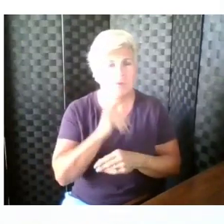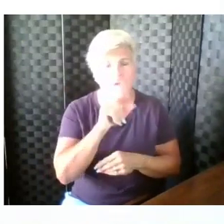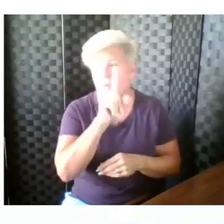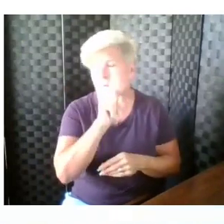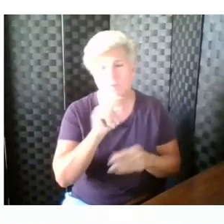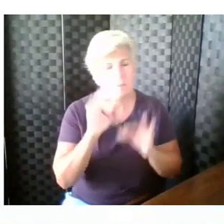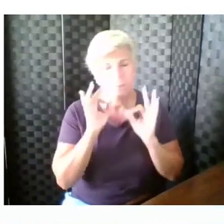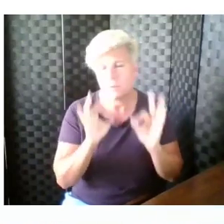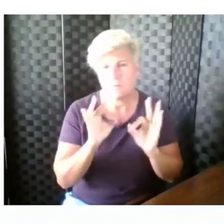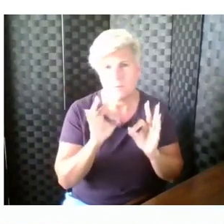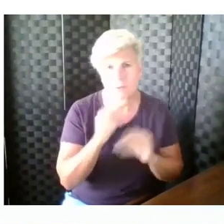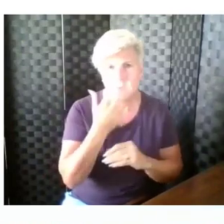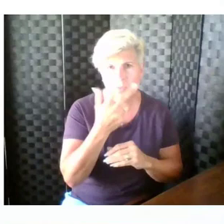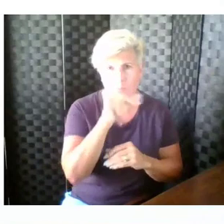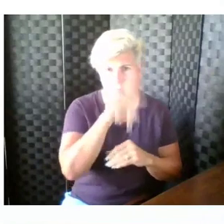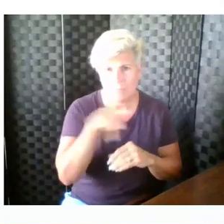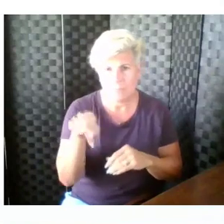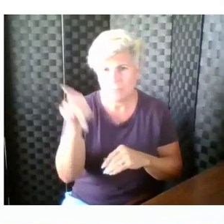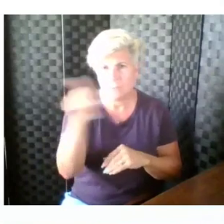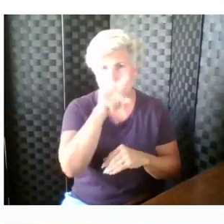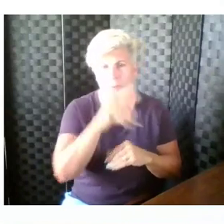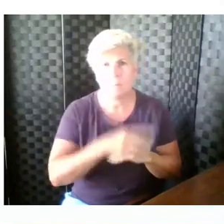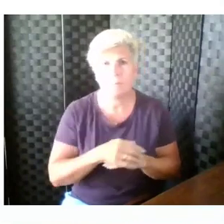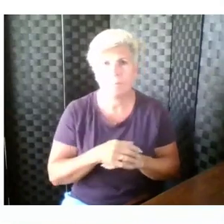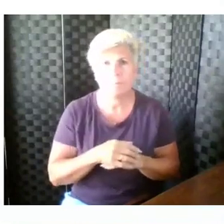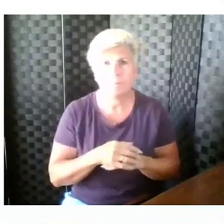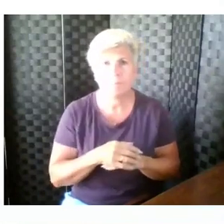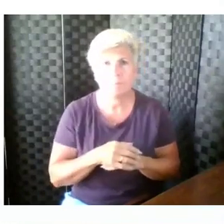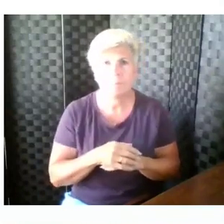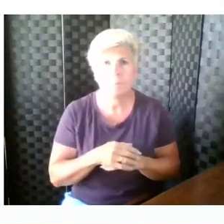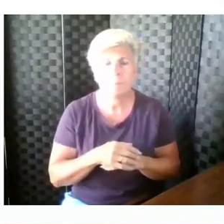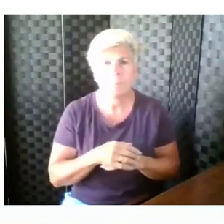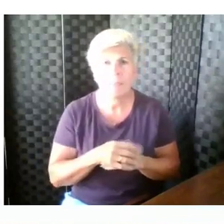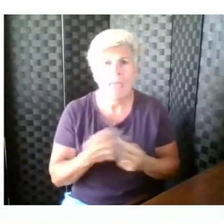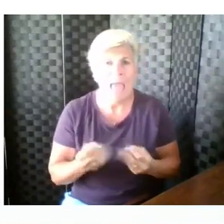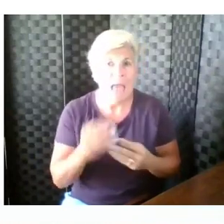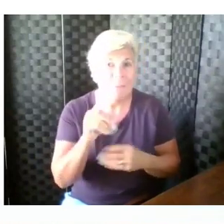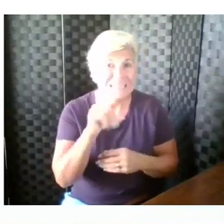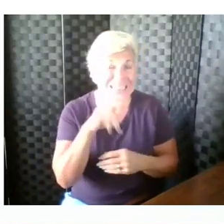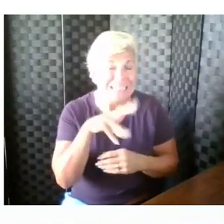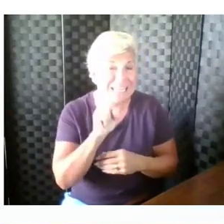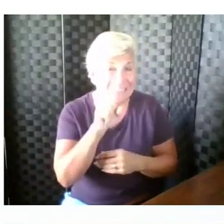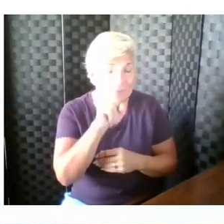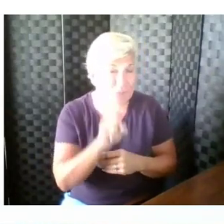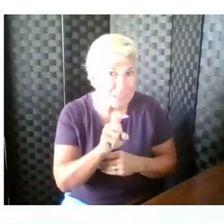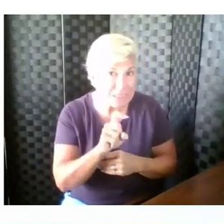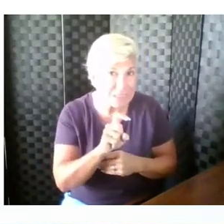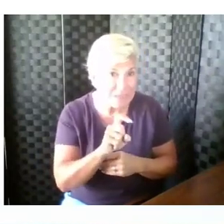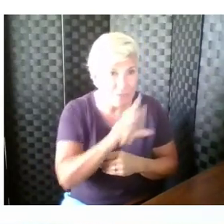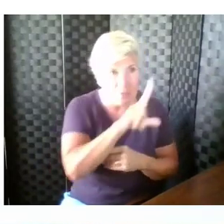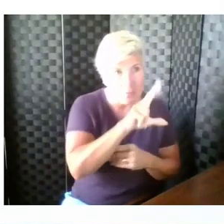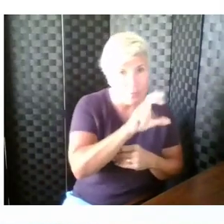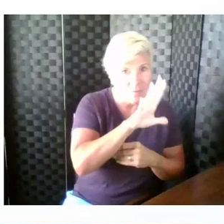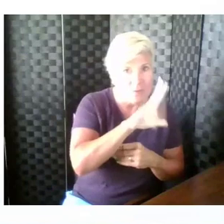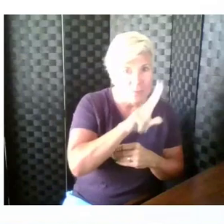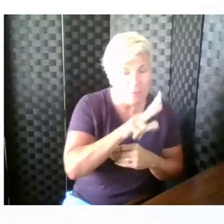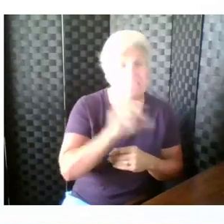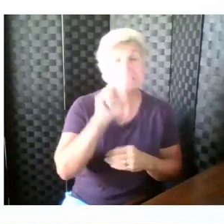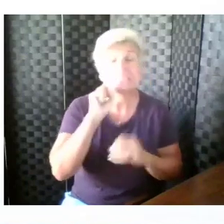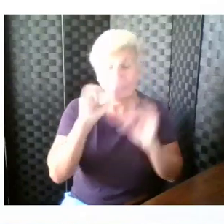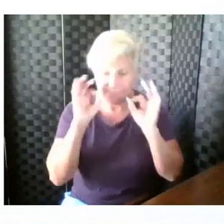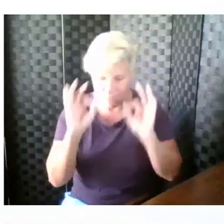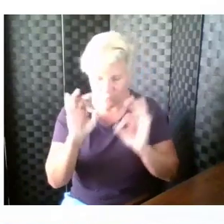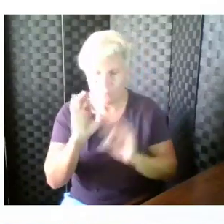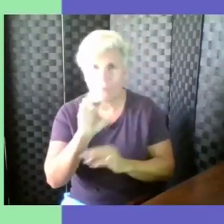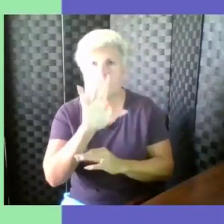to be perfect. Okay, look at the number 353. How many 10s do we need to draw? Perfect, we need